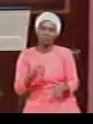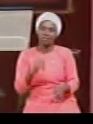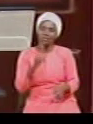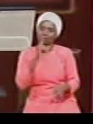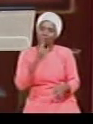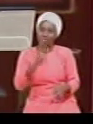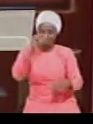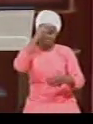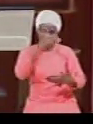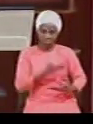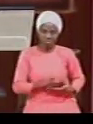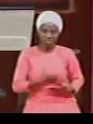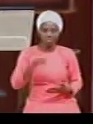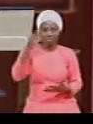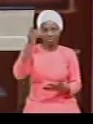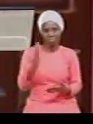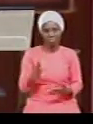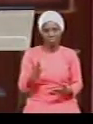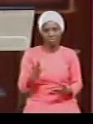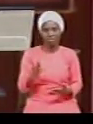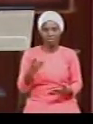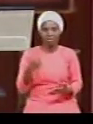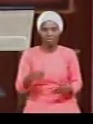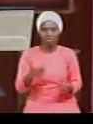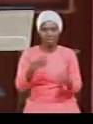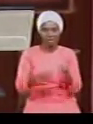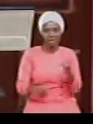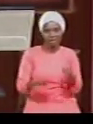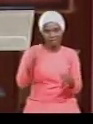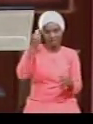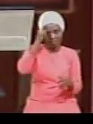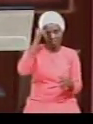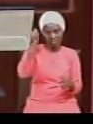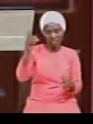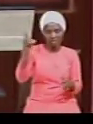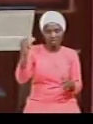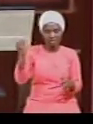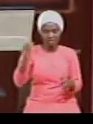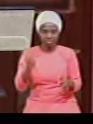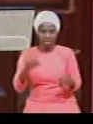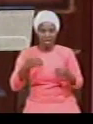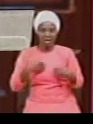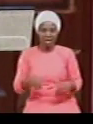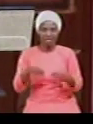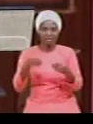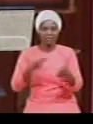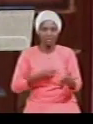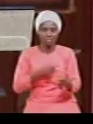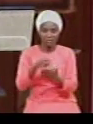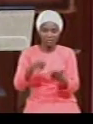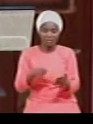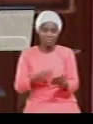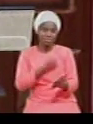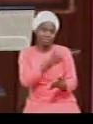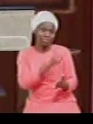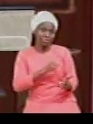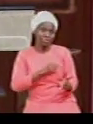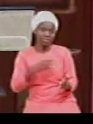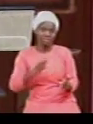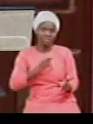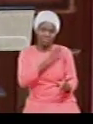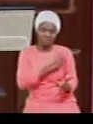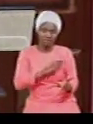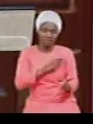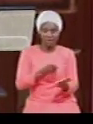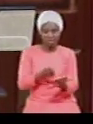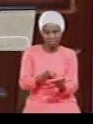Adam. It has given us this quality of character, honesty.